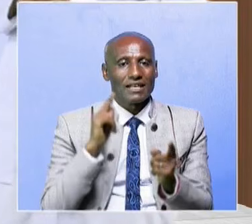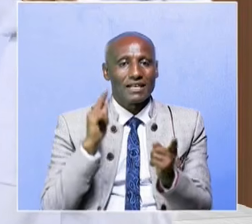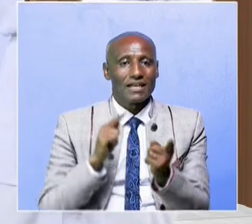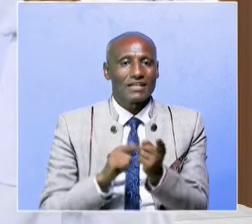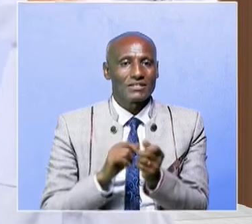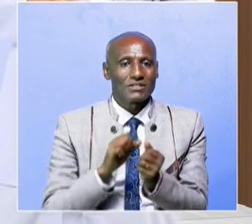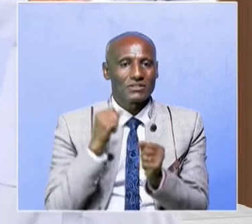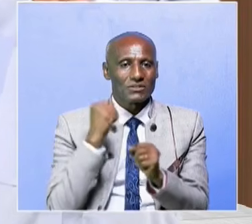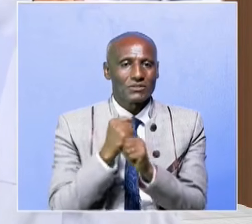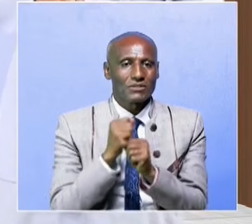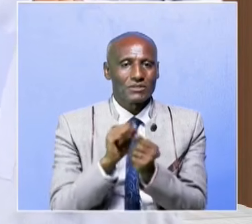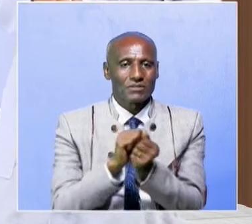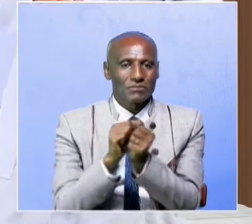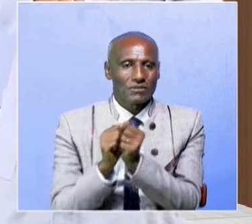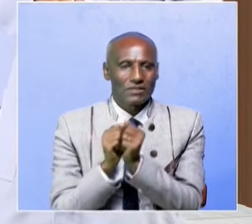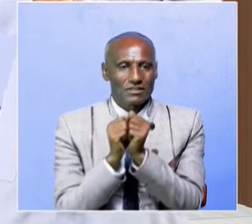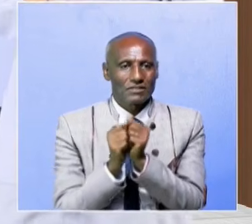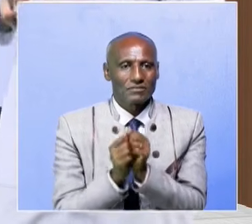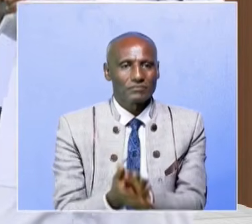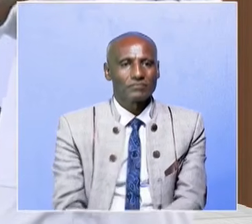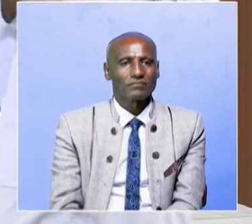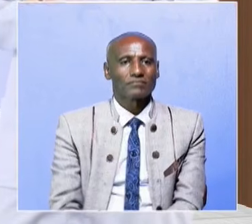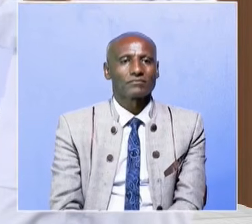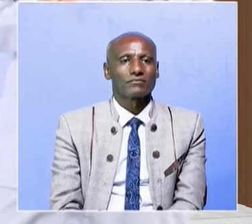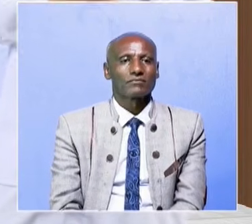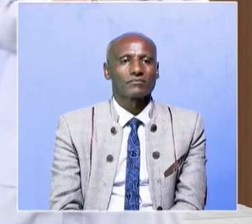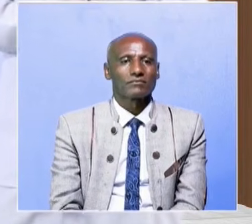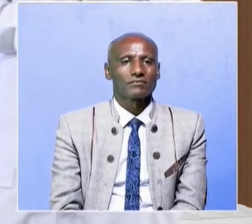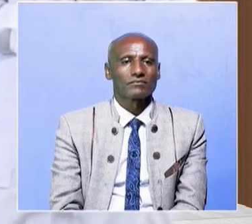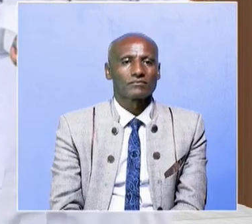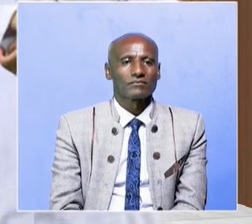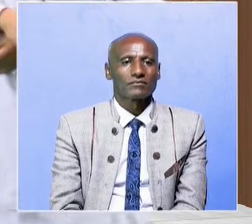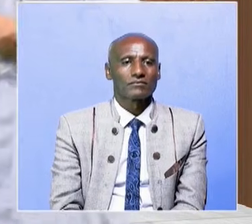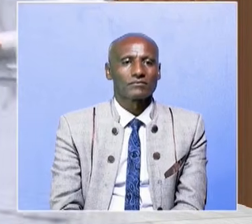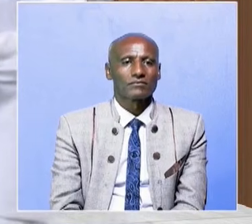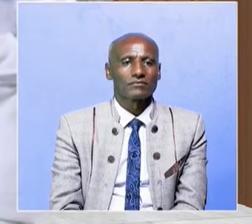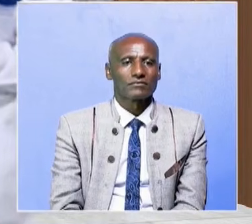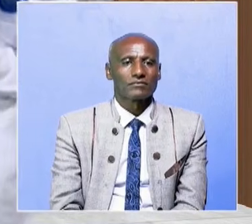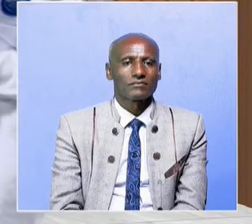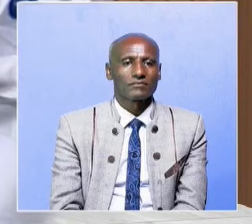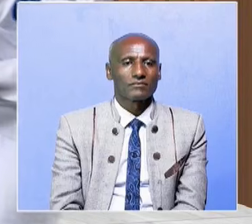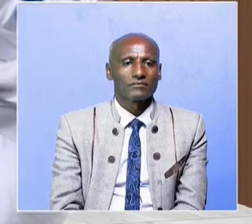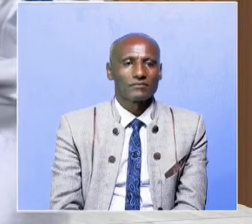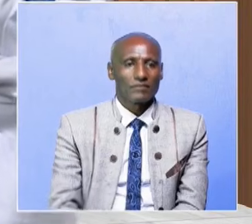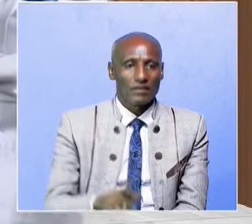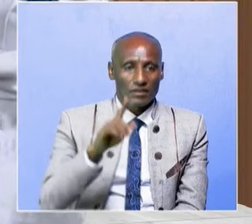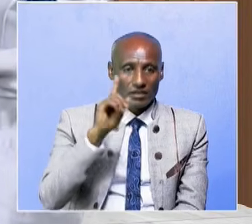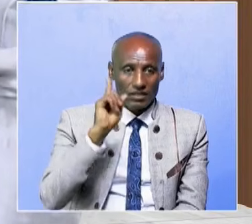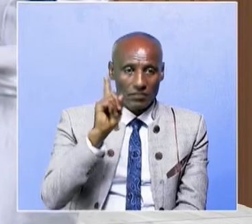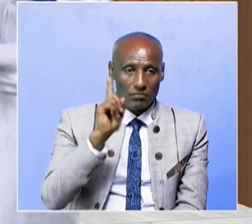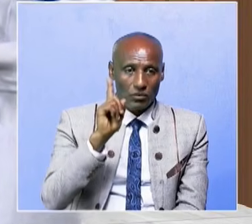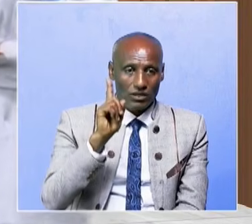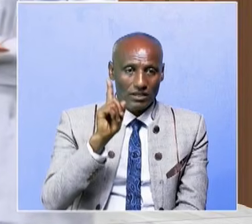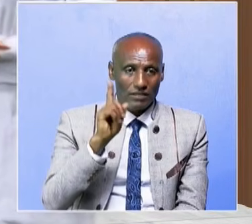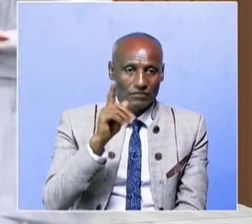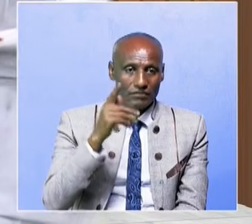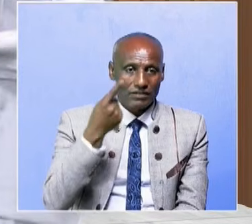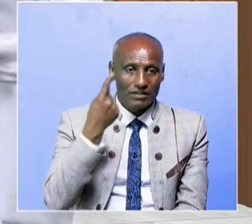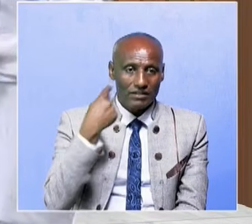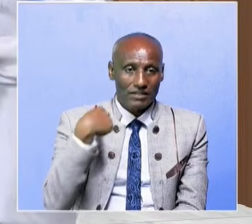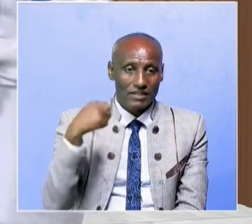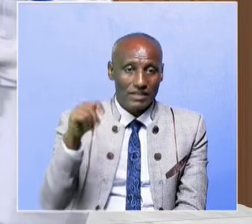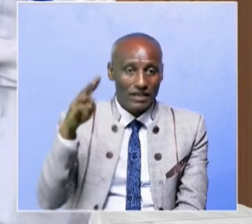how well you have done, and let's see if there are some corrections that you need to do. The first one says,